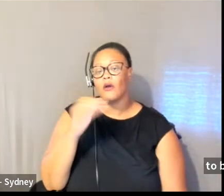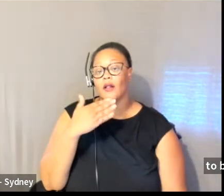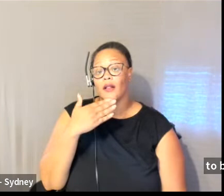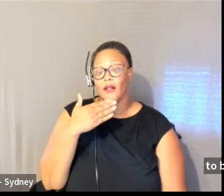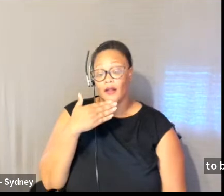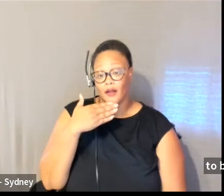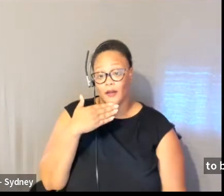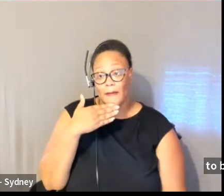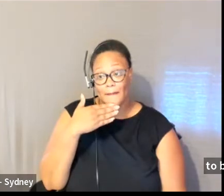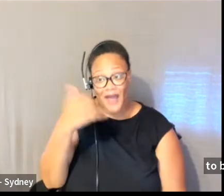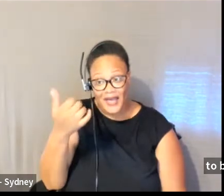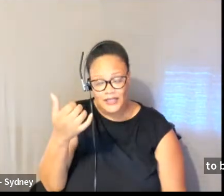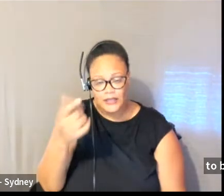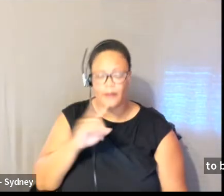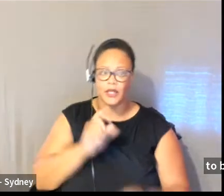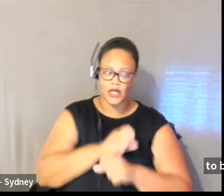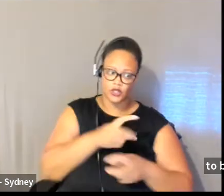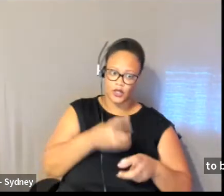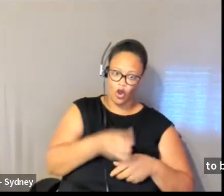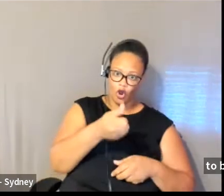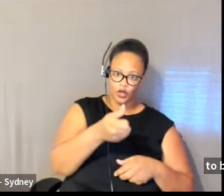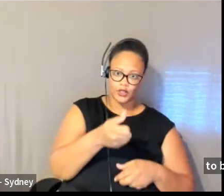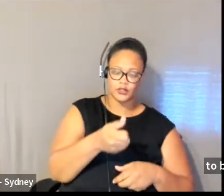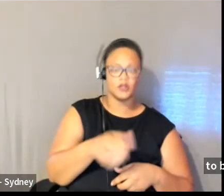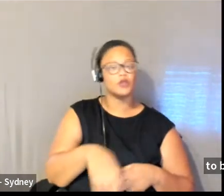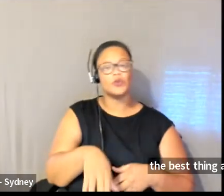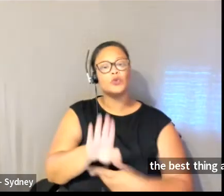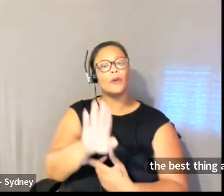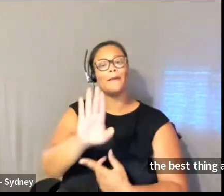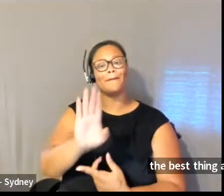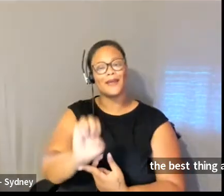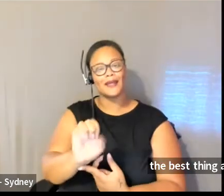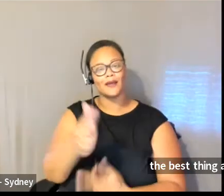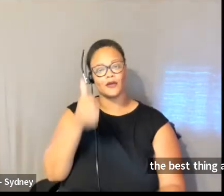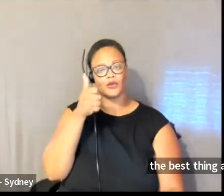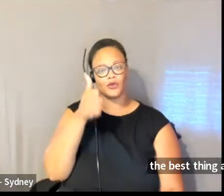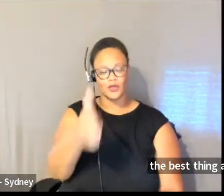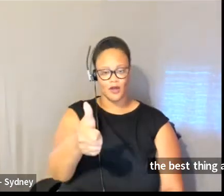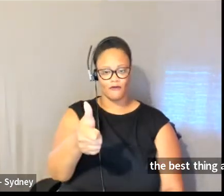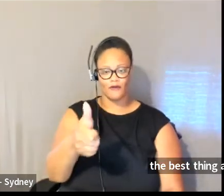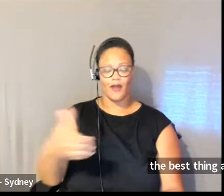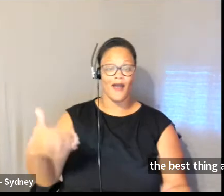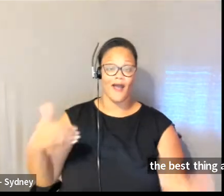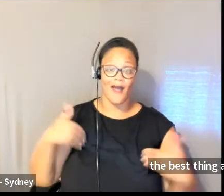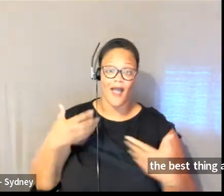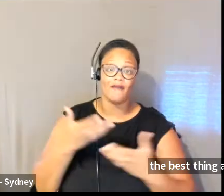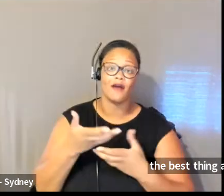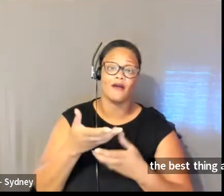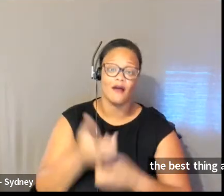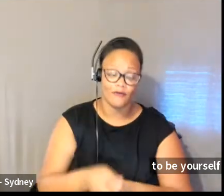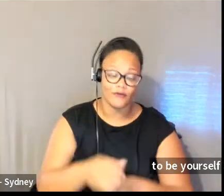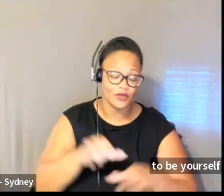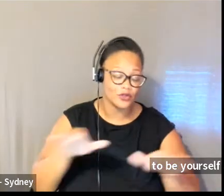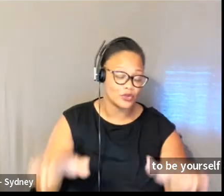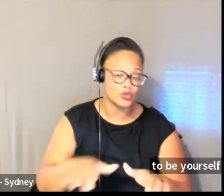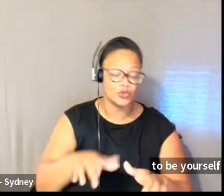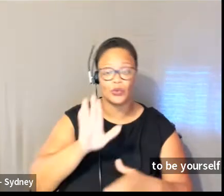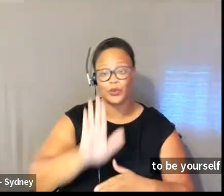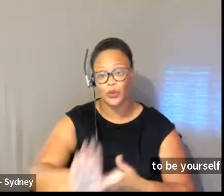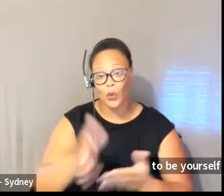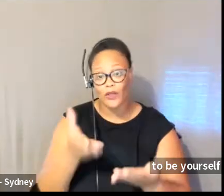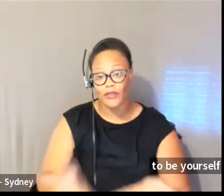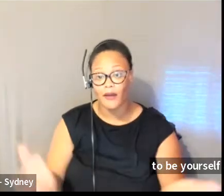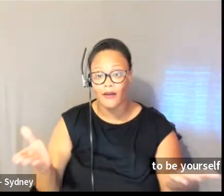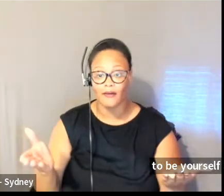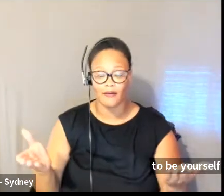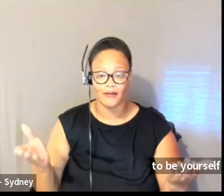and this is the hardest actually, is to be yourself and have confidence in yourself to do your thing. If you